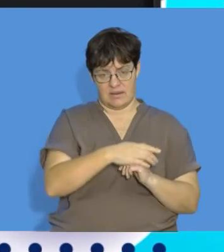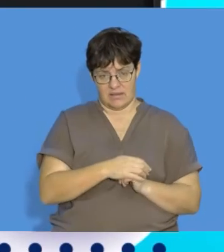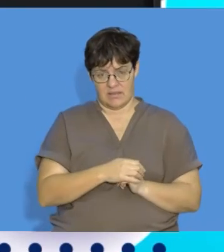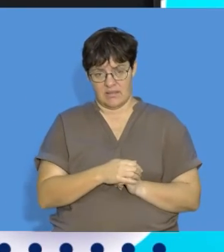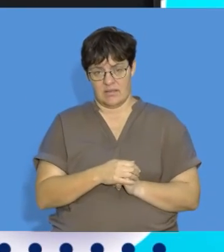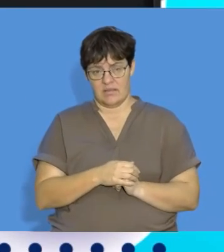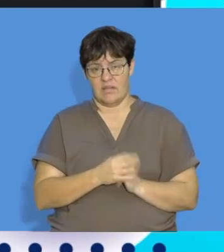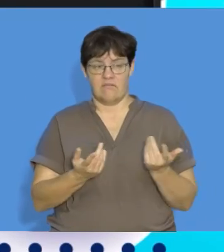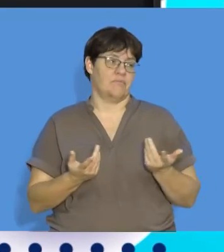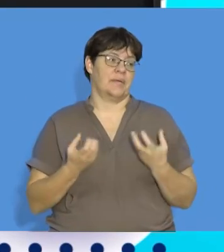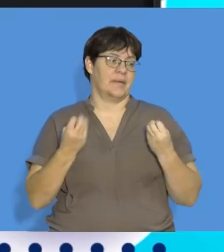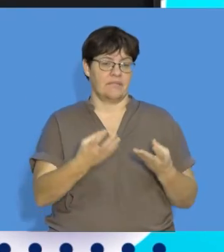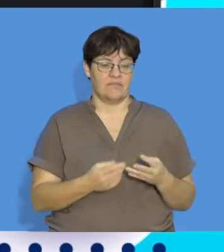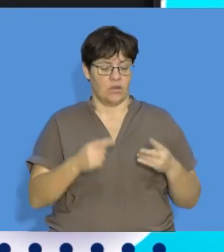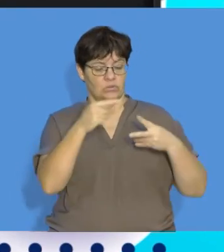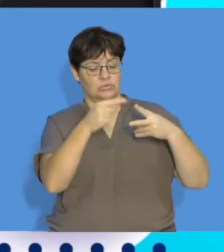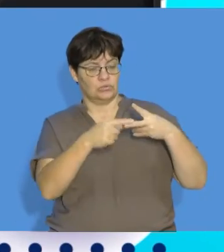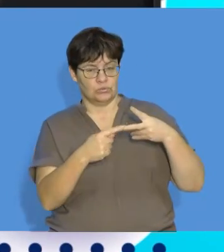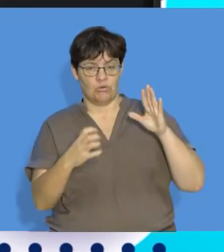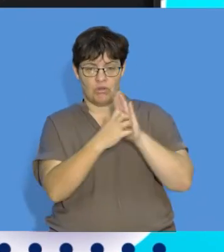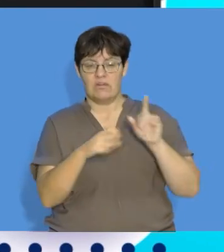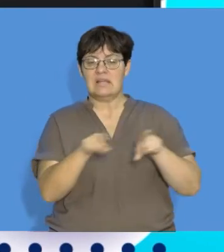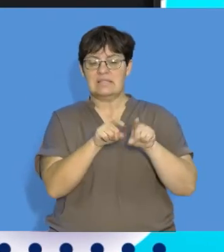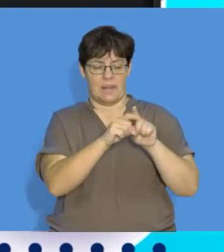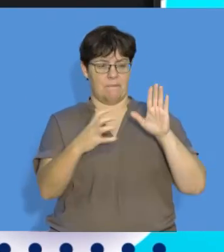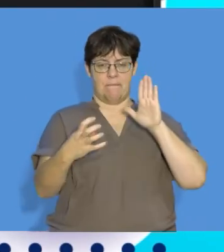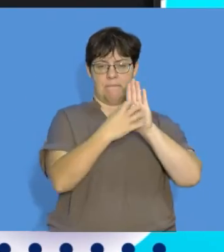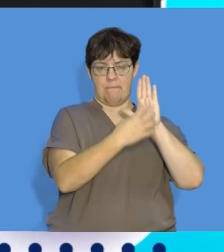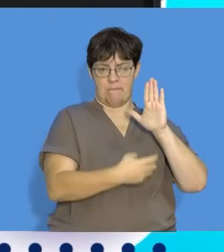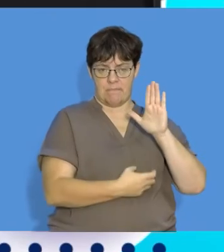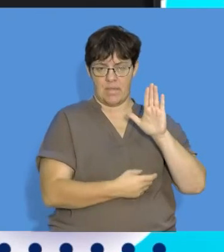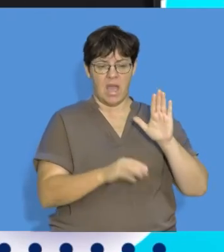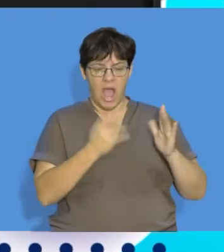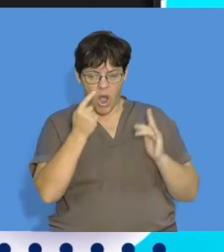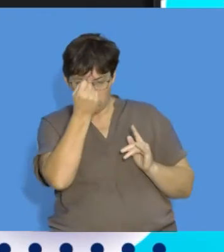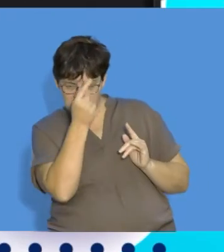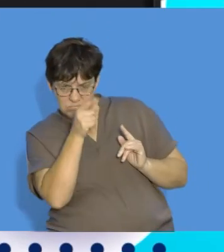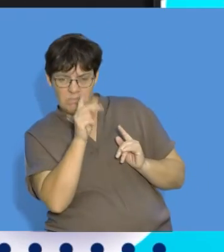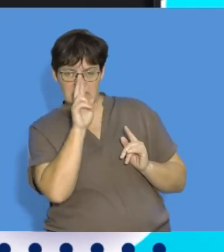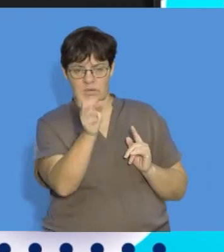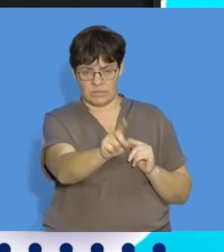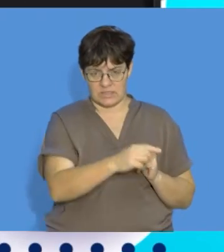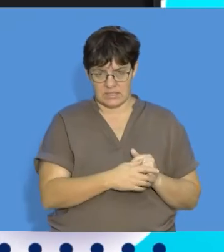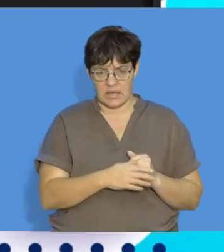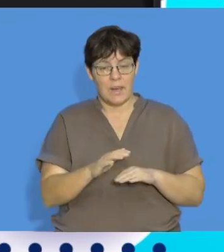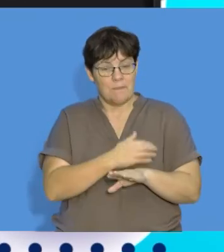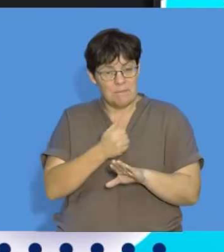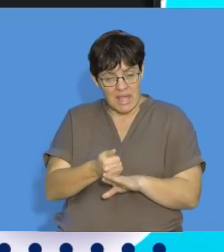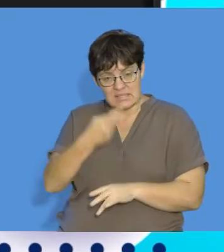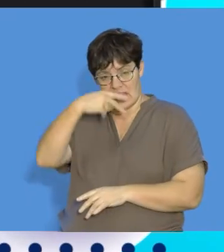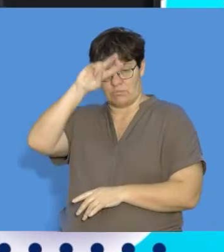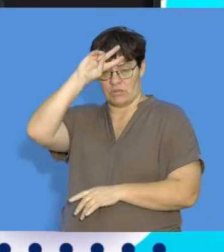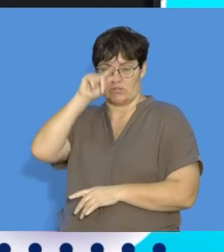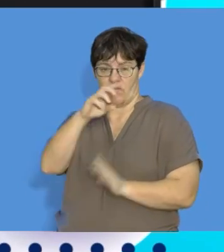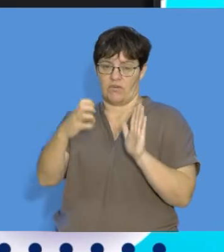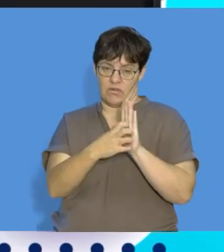plane that have to do with, if I'm given two graphs on the same plane, how do I then make sense of what I am seeing